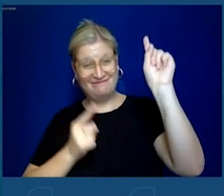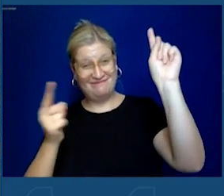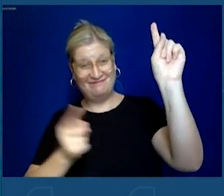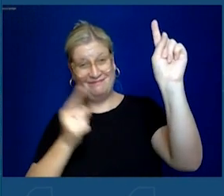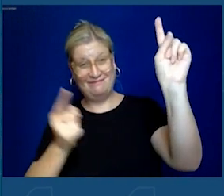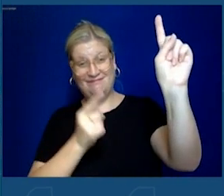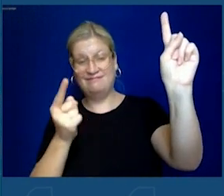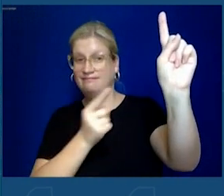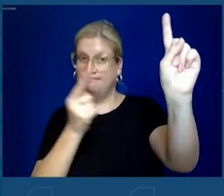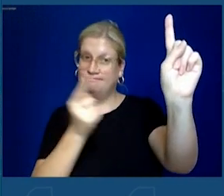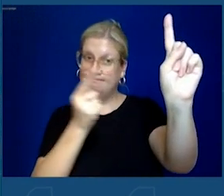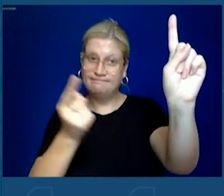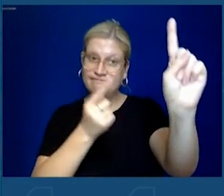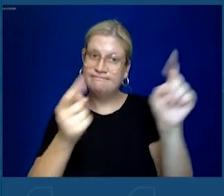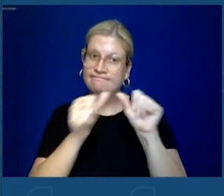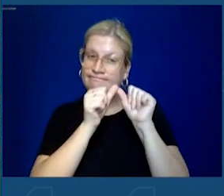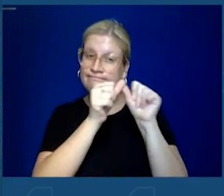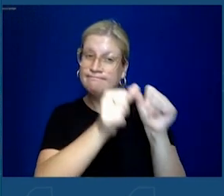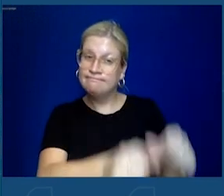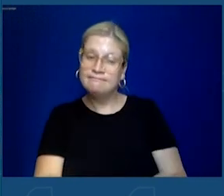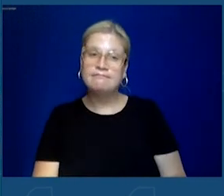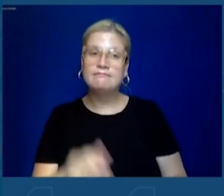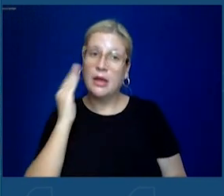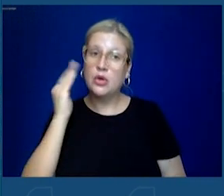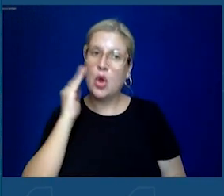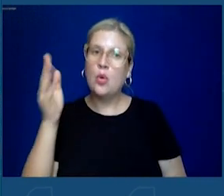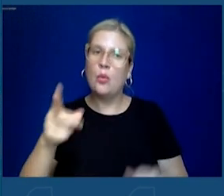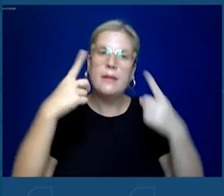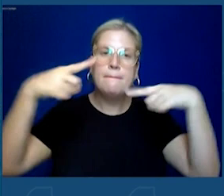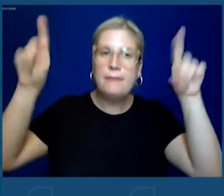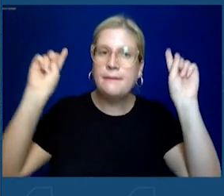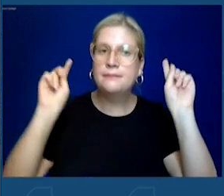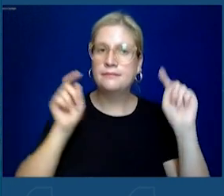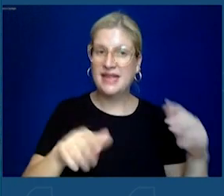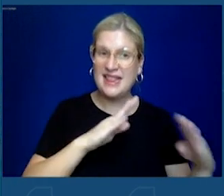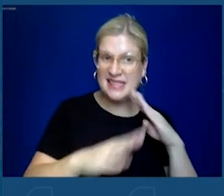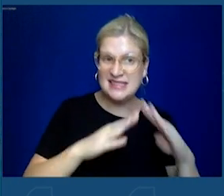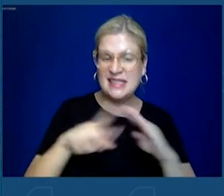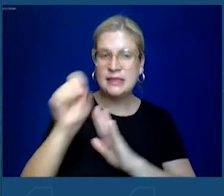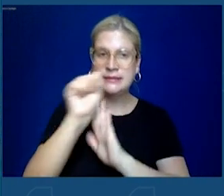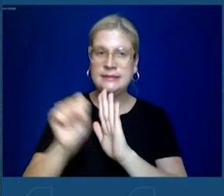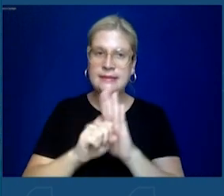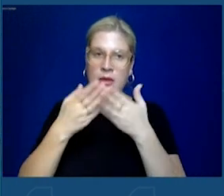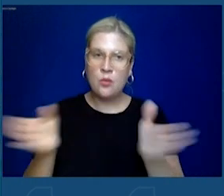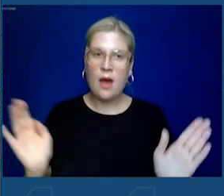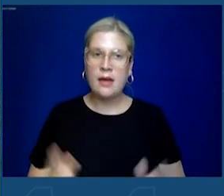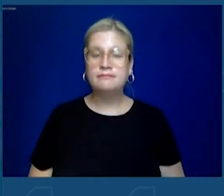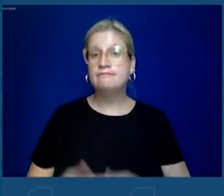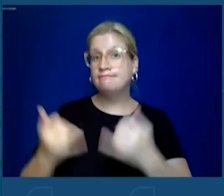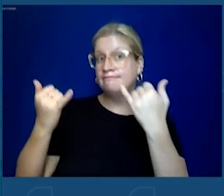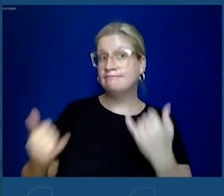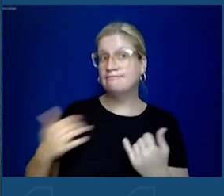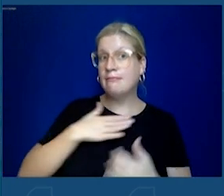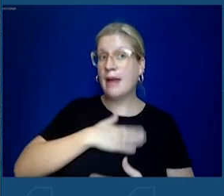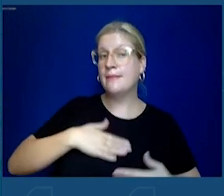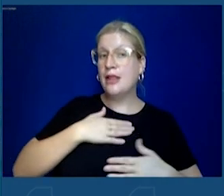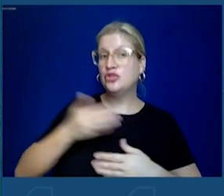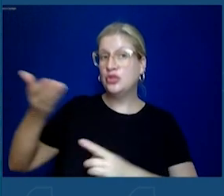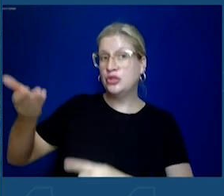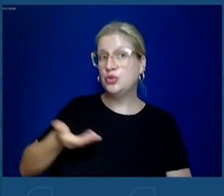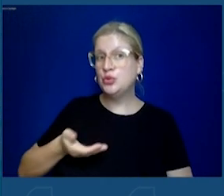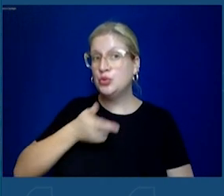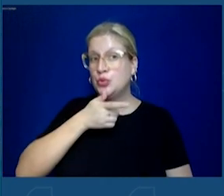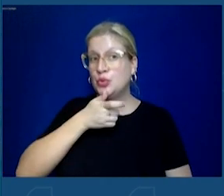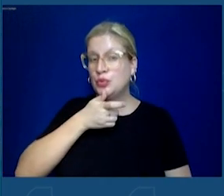know that we will reach that in our city and in our state. Now it's my pleasure to introduce one